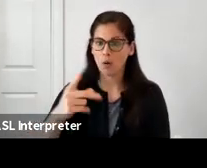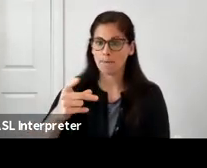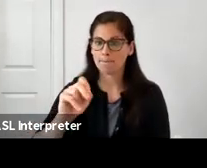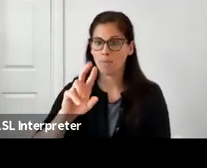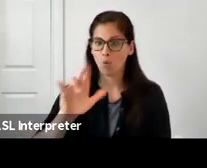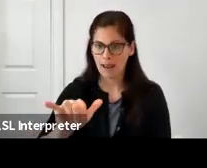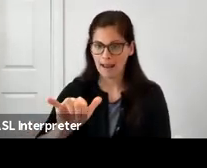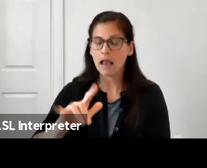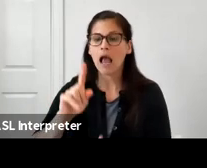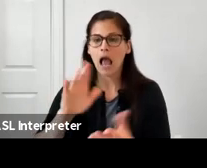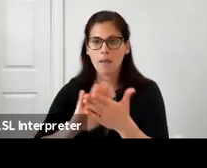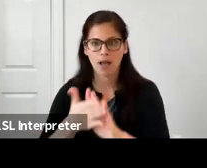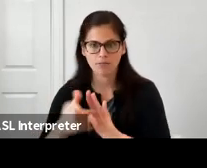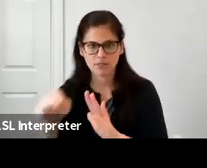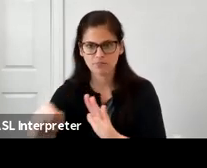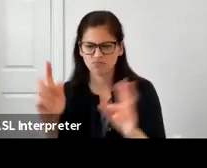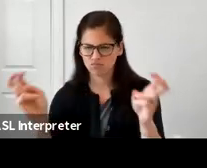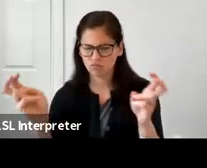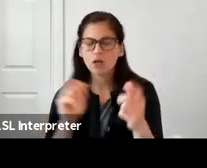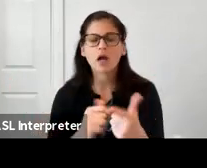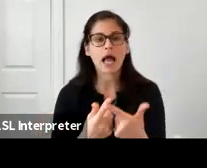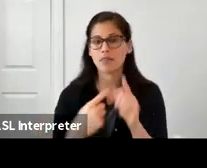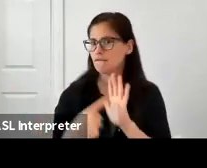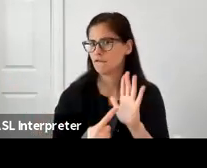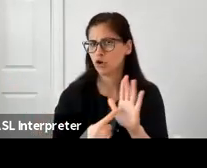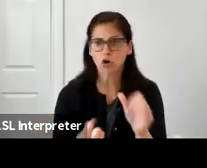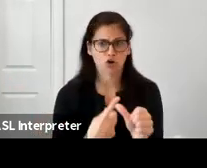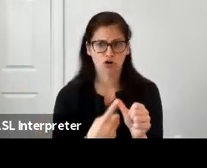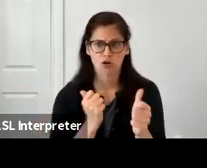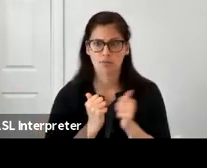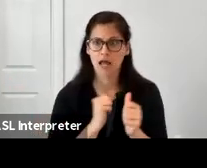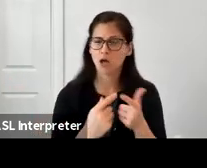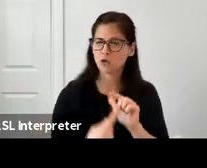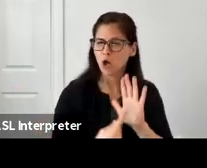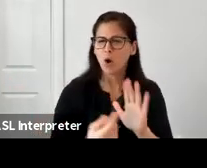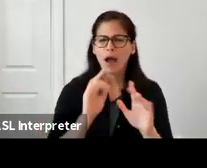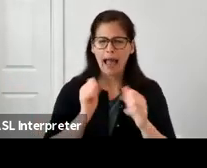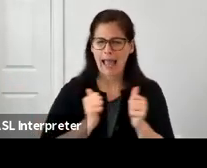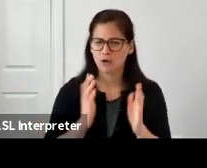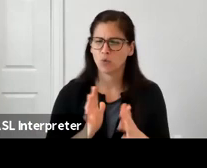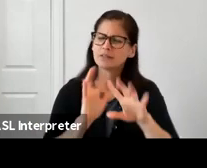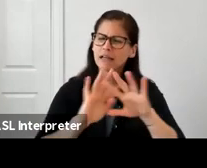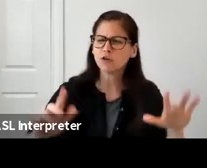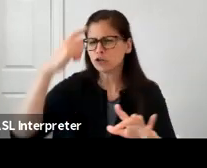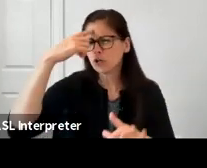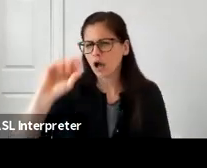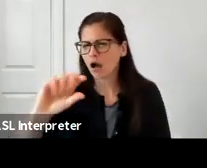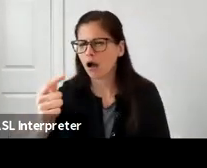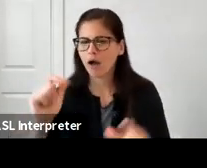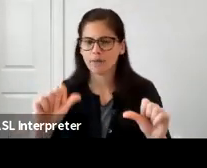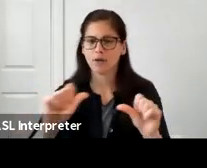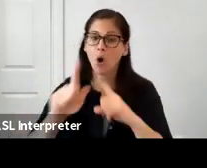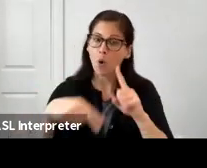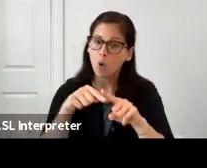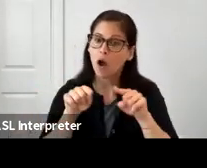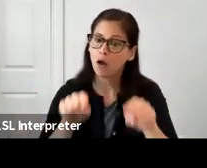production in particular was one of the first we presented featuring actors with diverse cognitive abilities. it was important for us that while the company was in town, we were able to connect